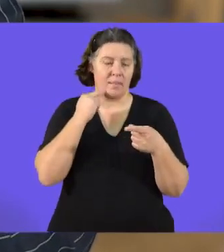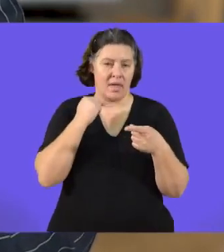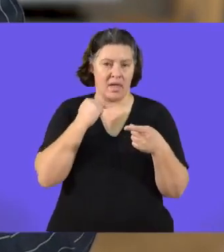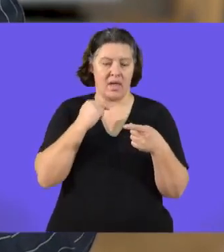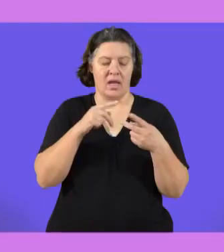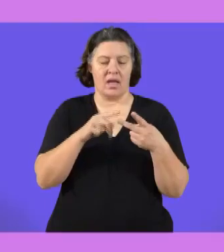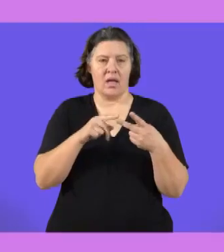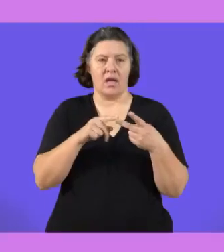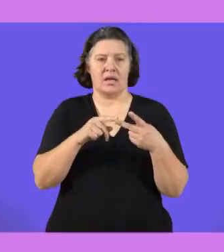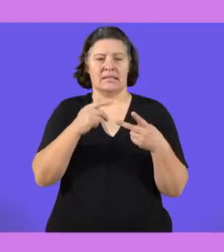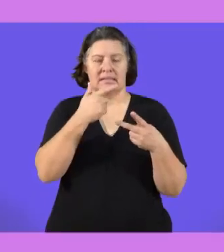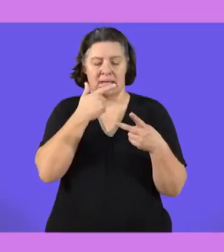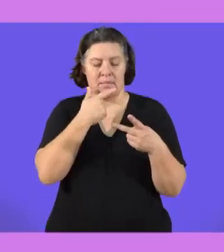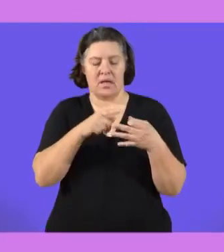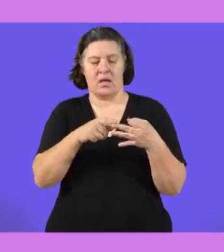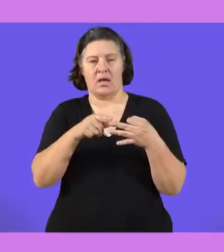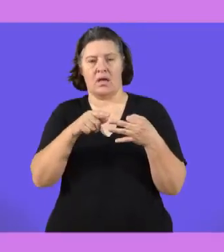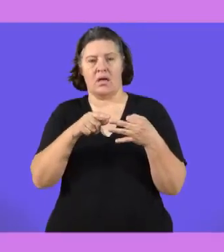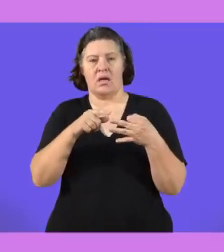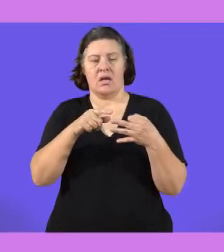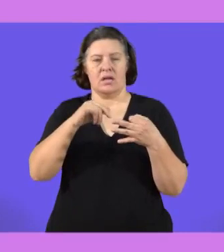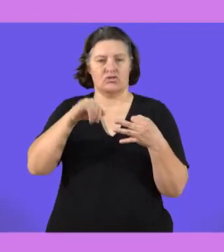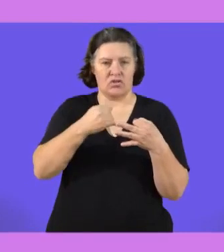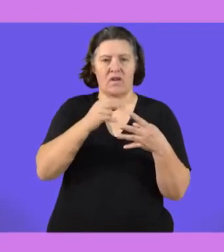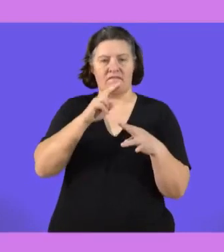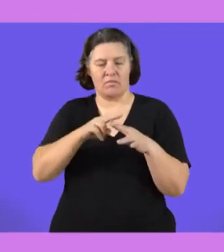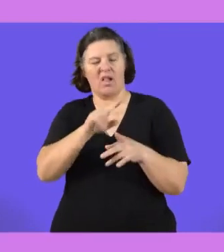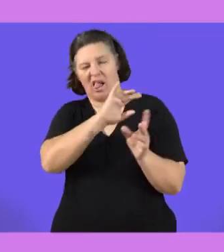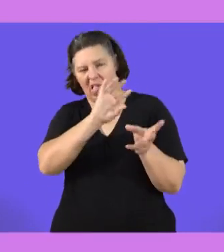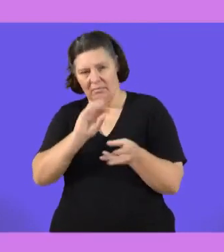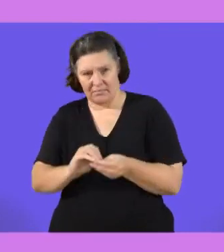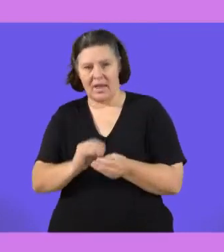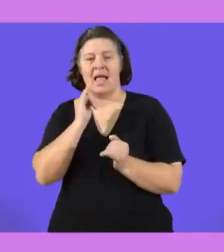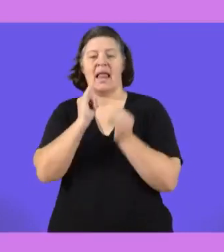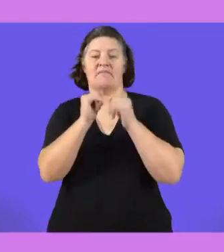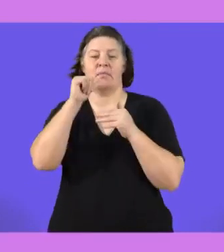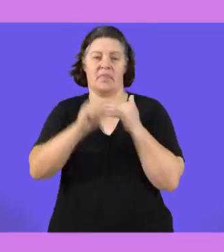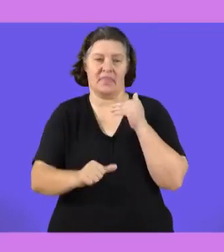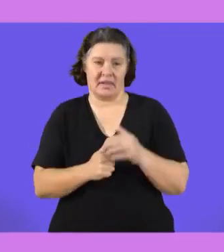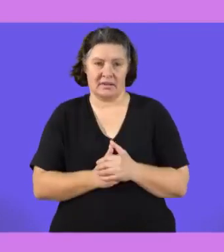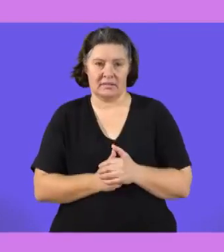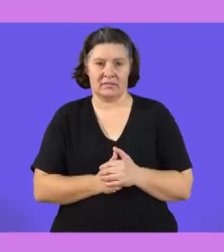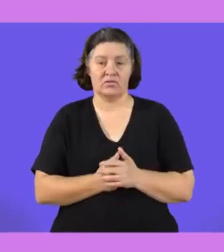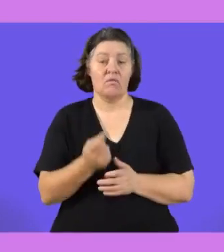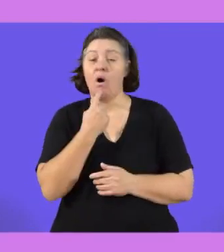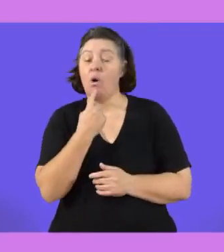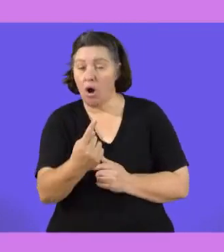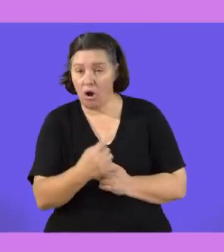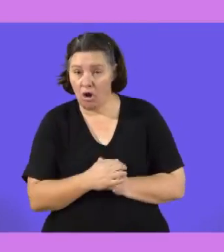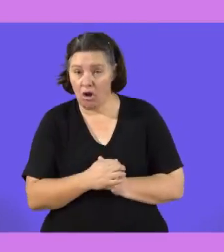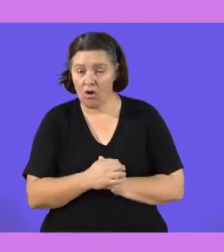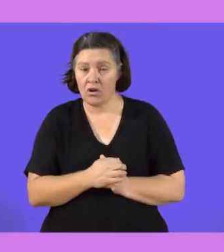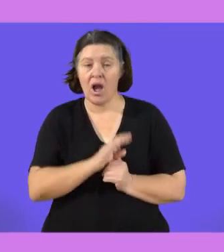to 11 months. All right, so now all in all, if I look, it says for how